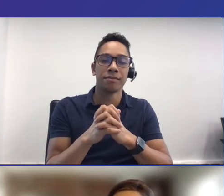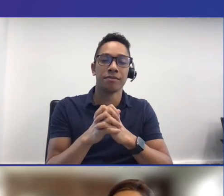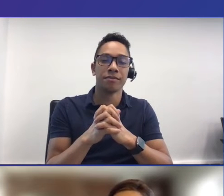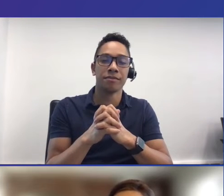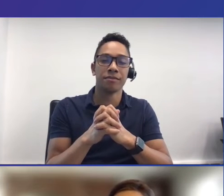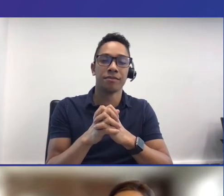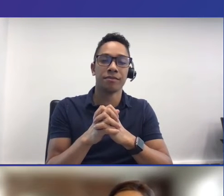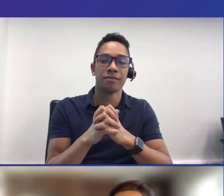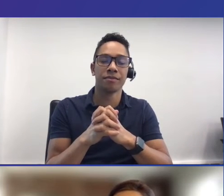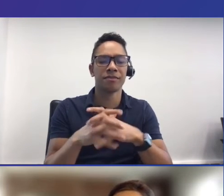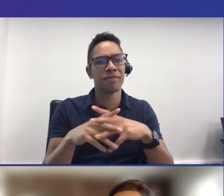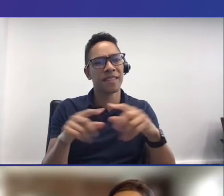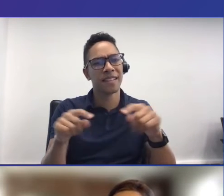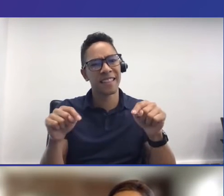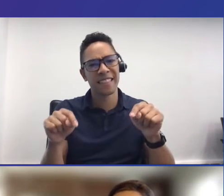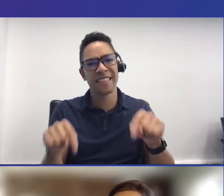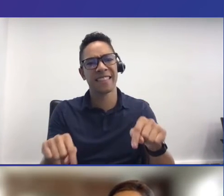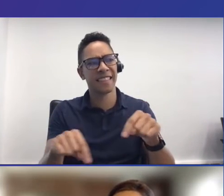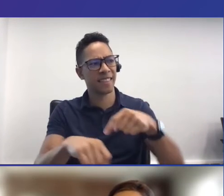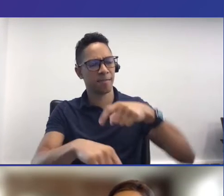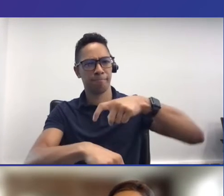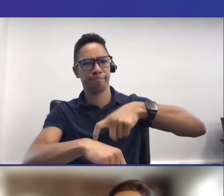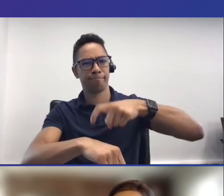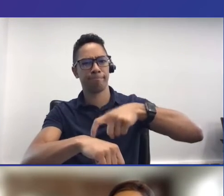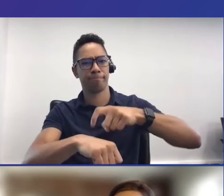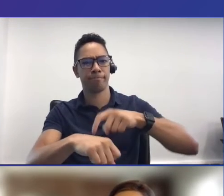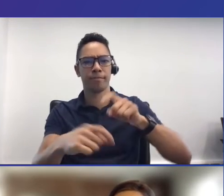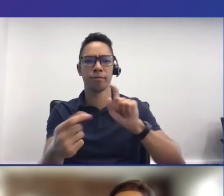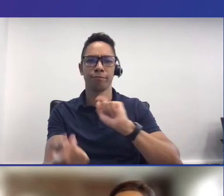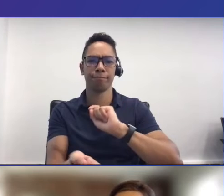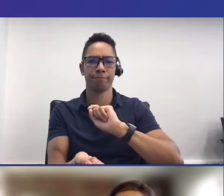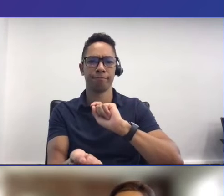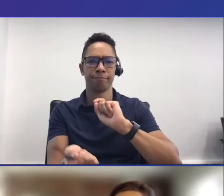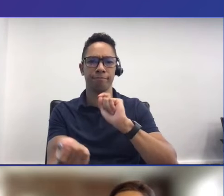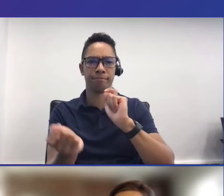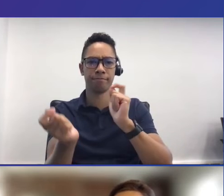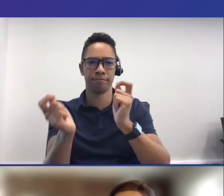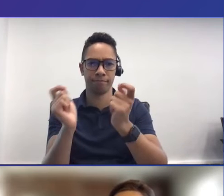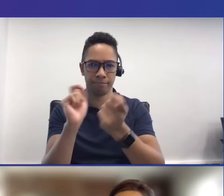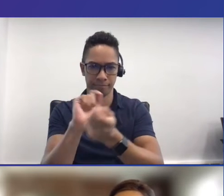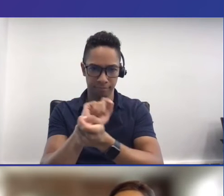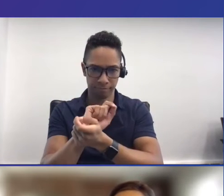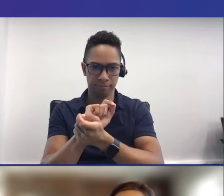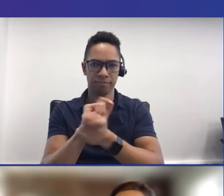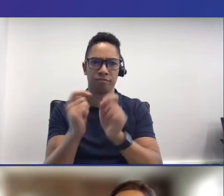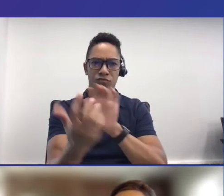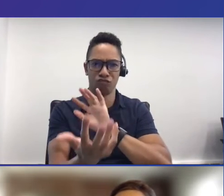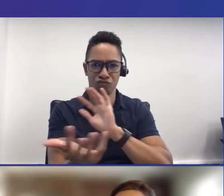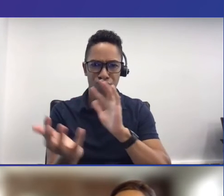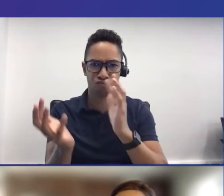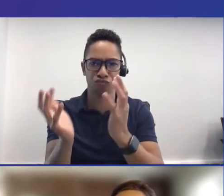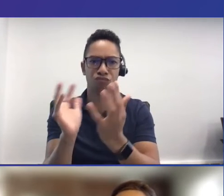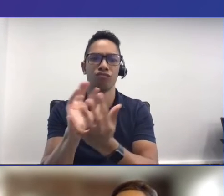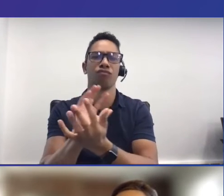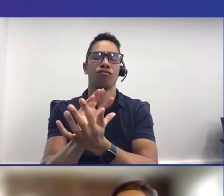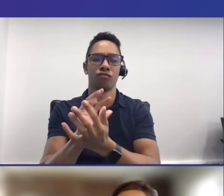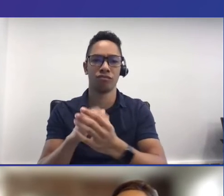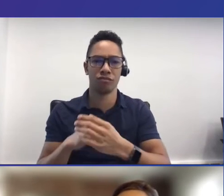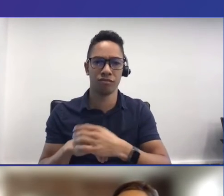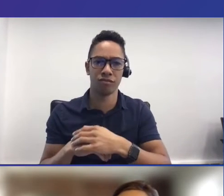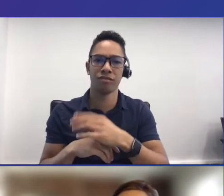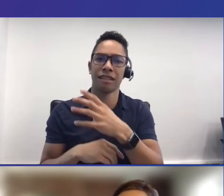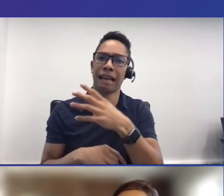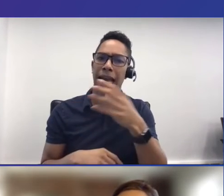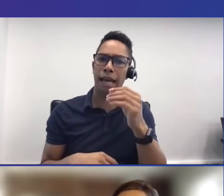find this is a time of transition and transformation, and a search